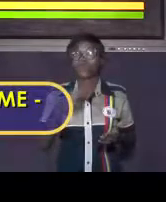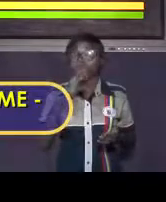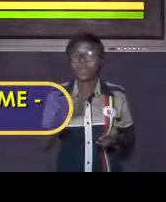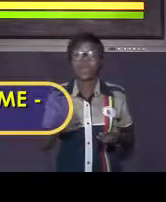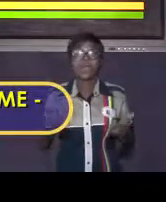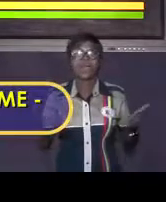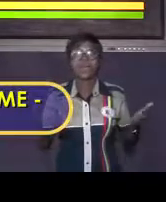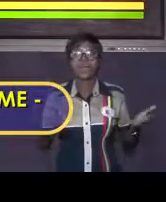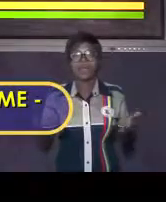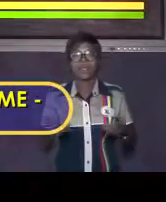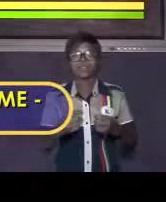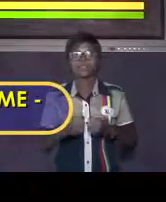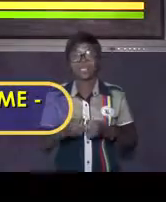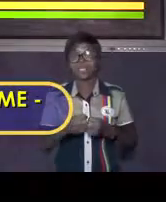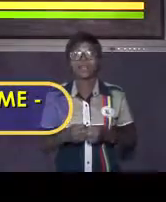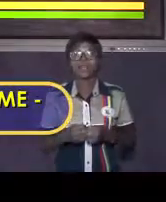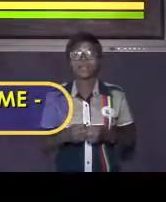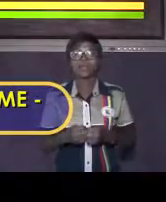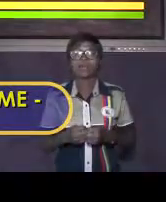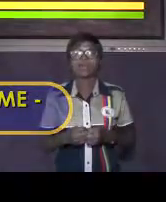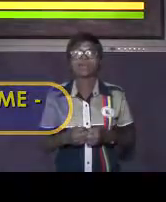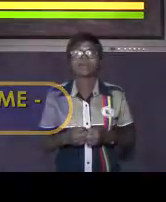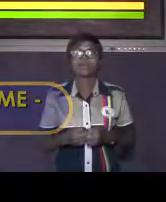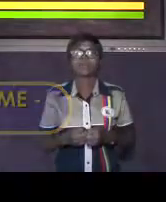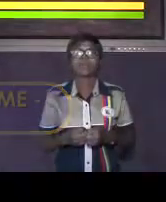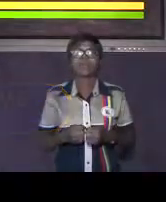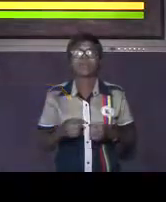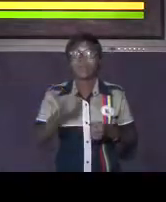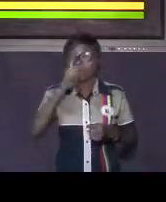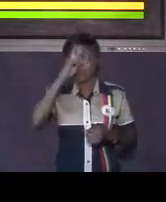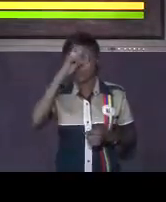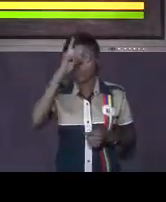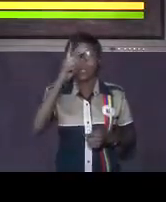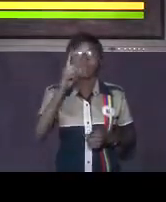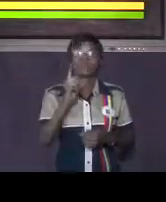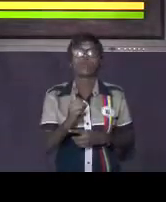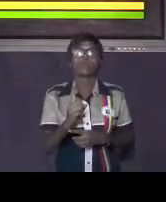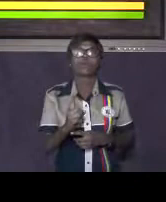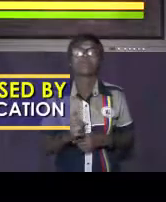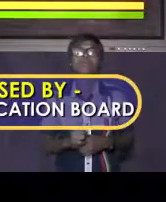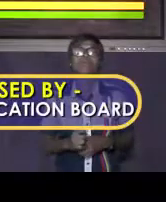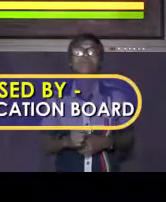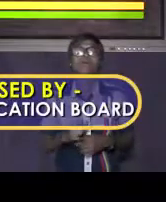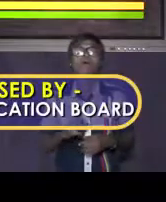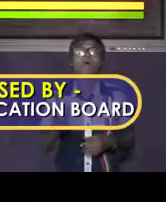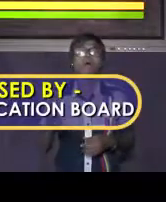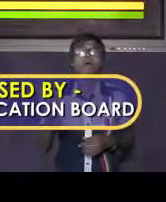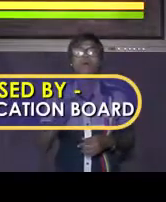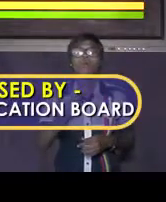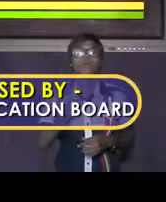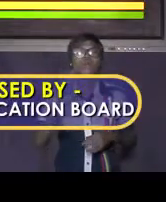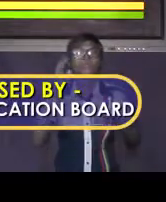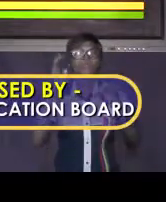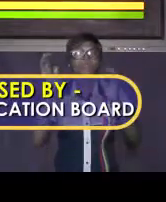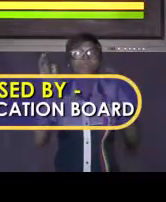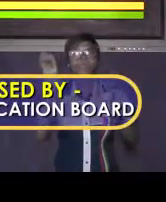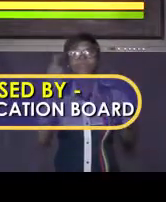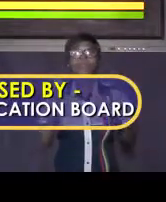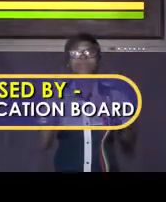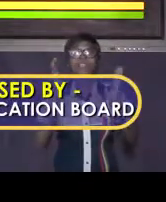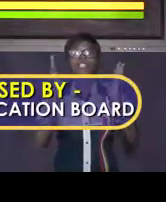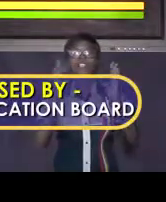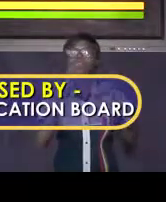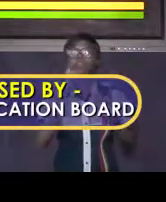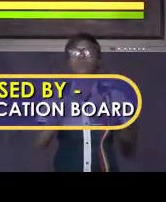We are here together. Brilliant one. 100% attention is what I want you to give